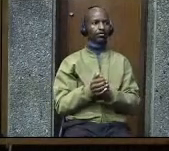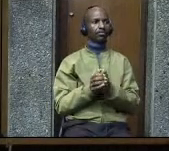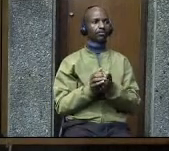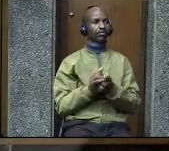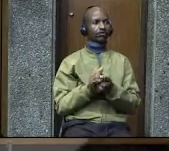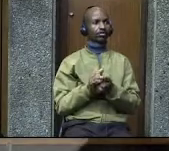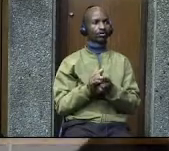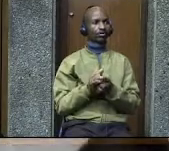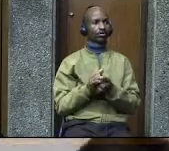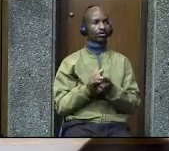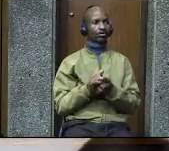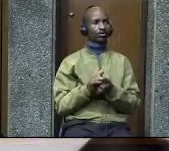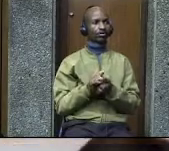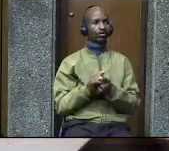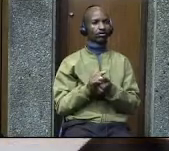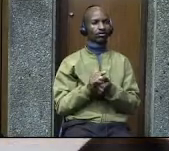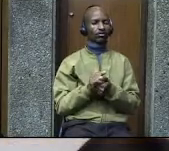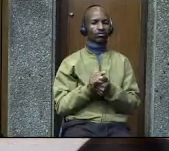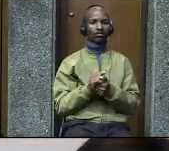she was,